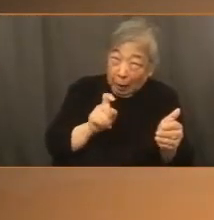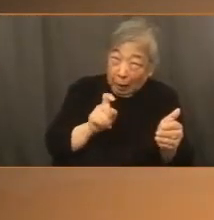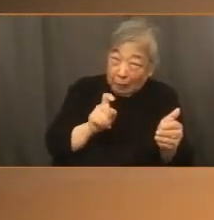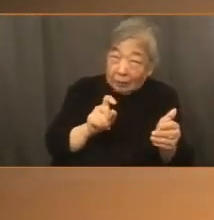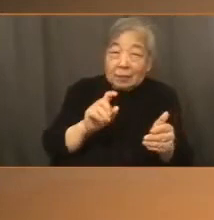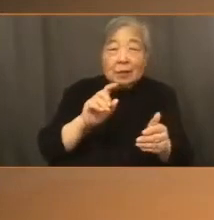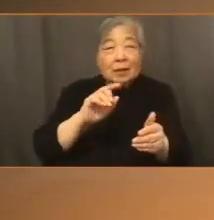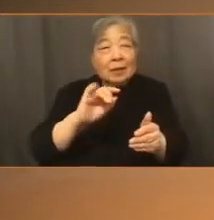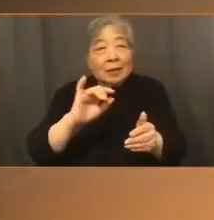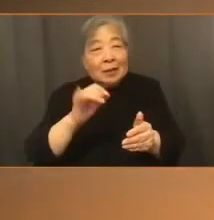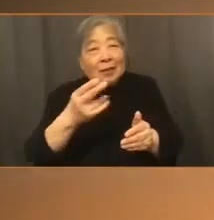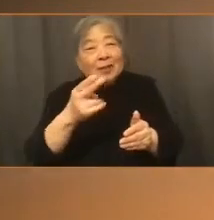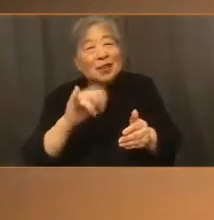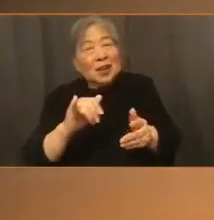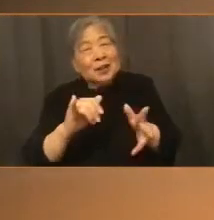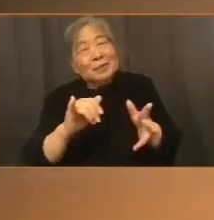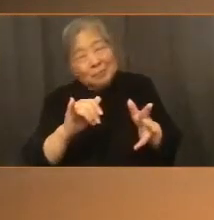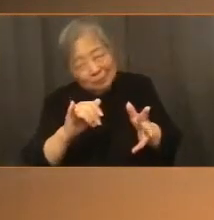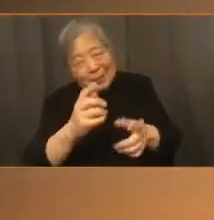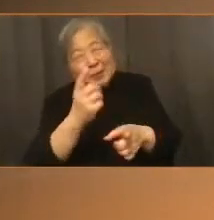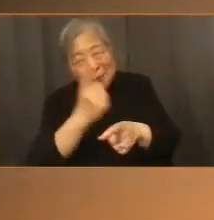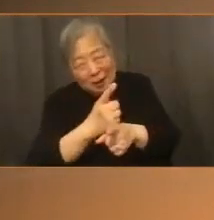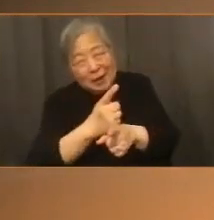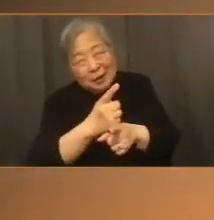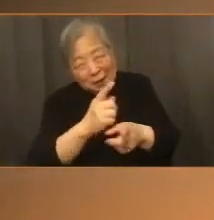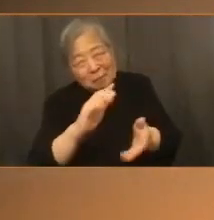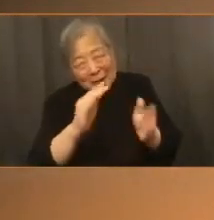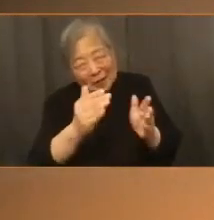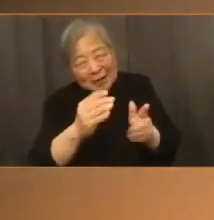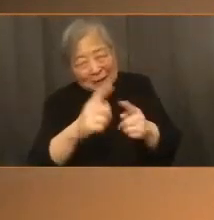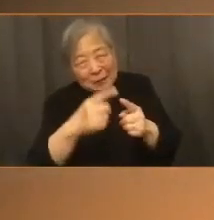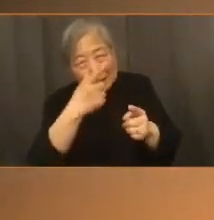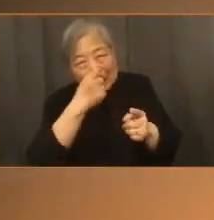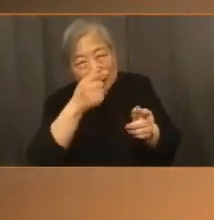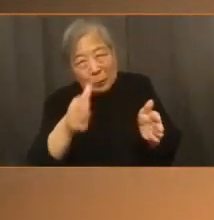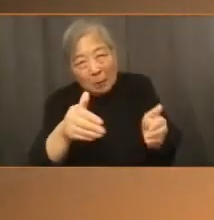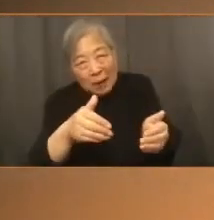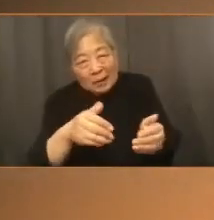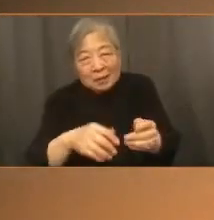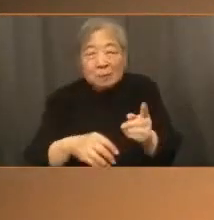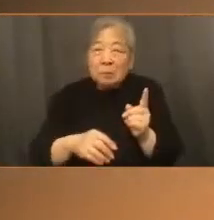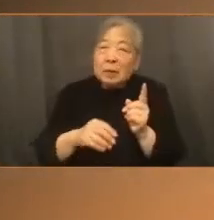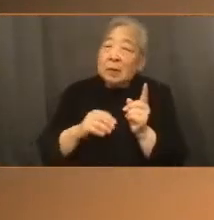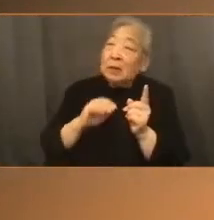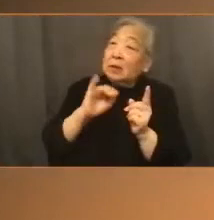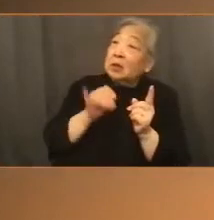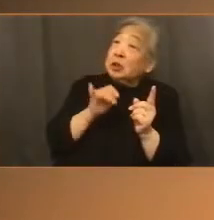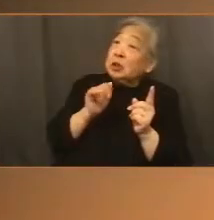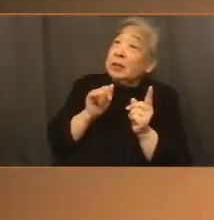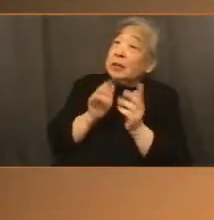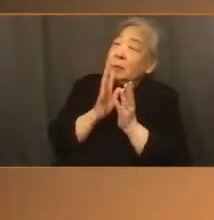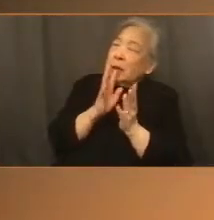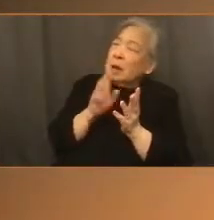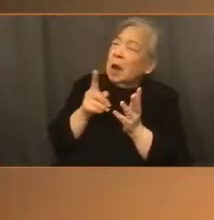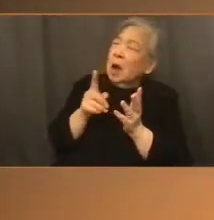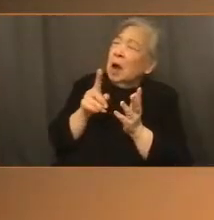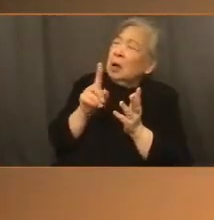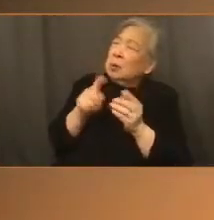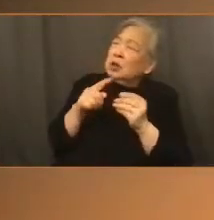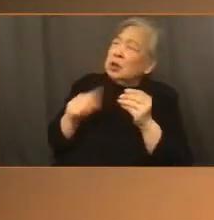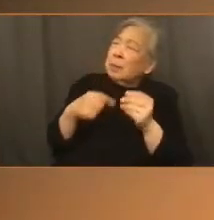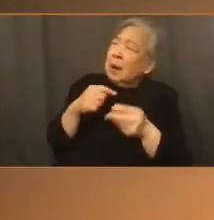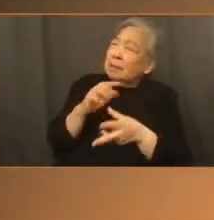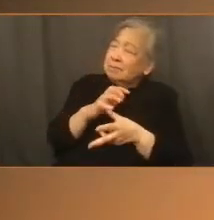comparison. Yeah. Well, here's a question about the helicopter. Douglas Araujo on